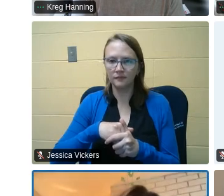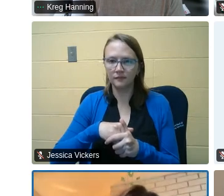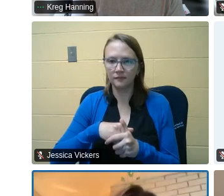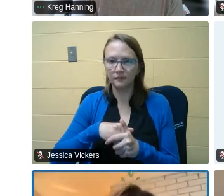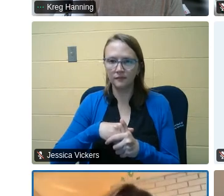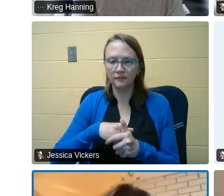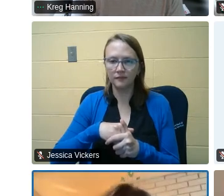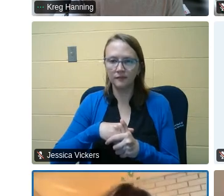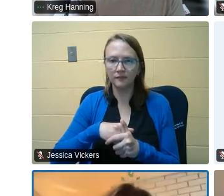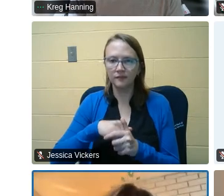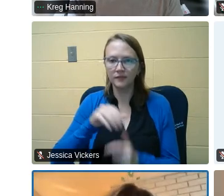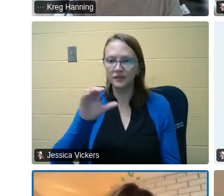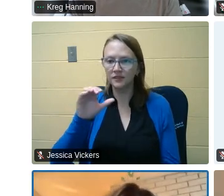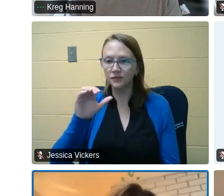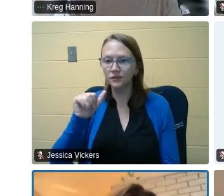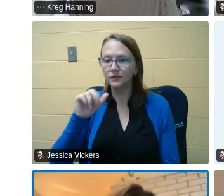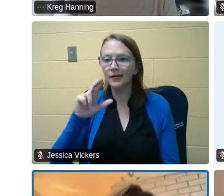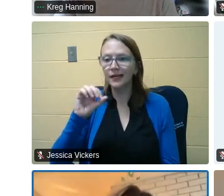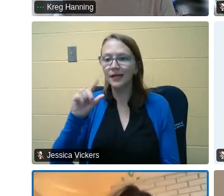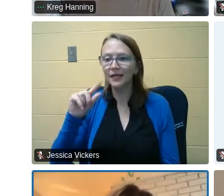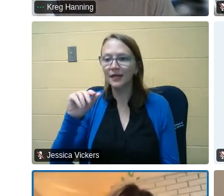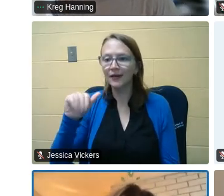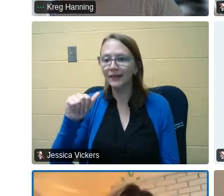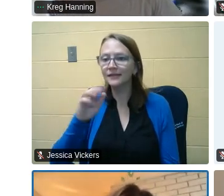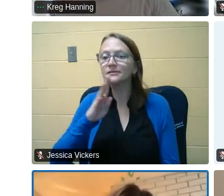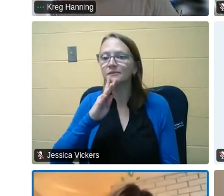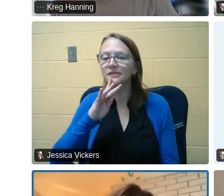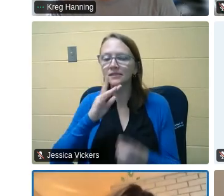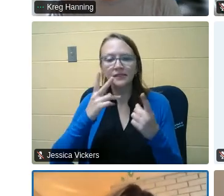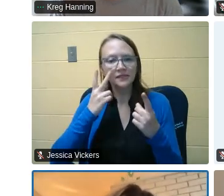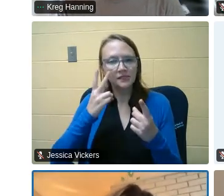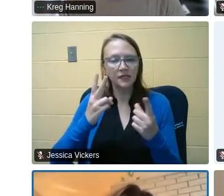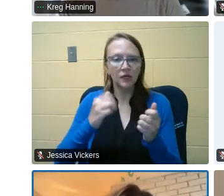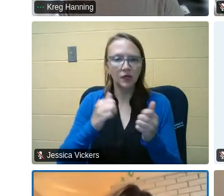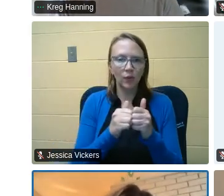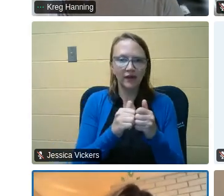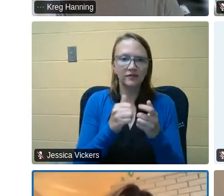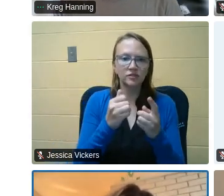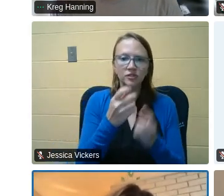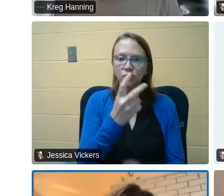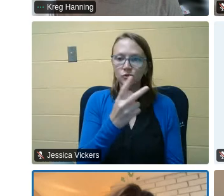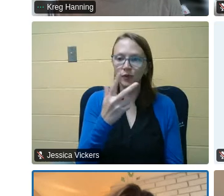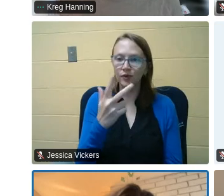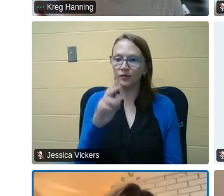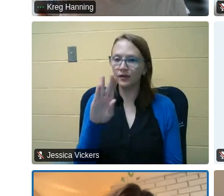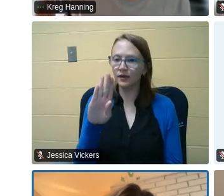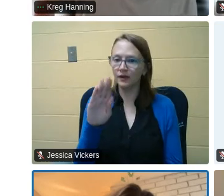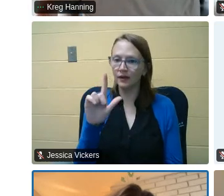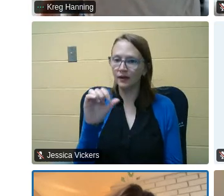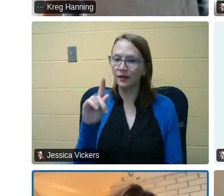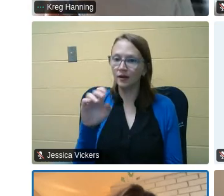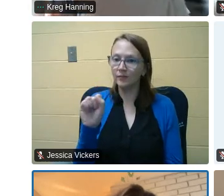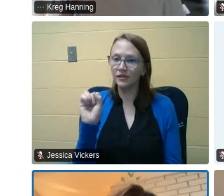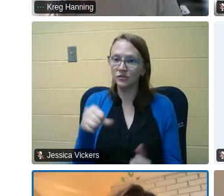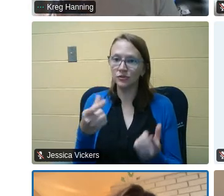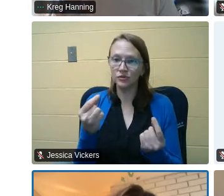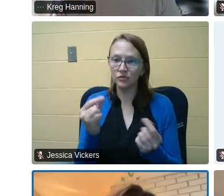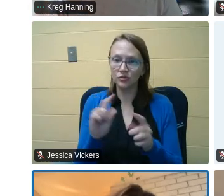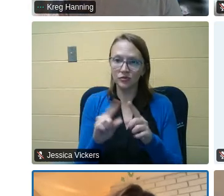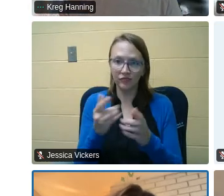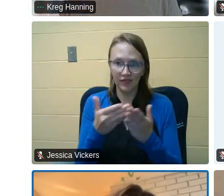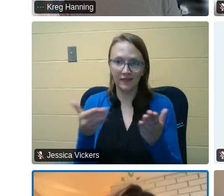Yeah, I think it's another way of showing how with just a few blocks, like 2 or 3 blocks, you can do different things.